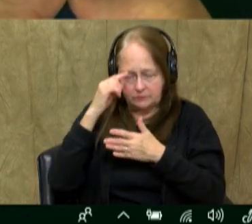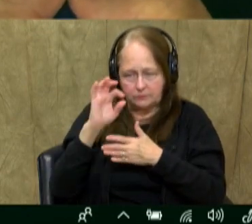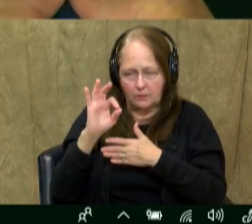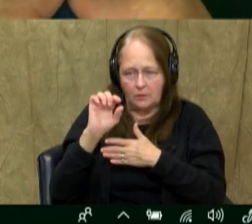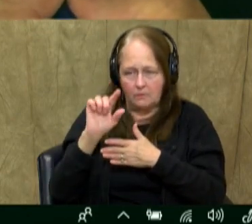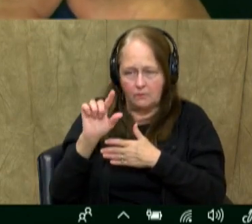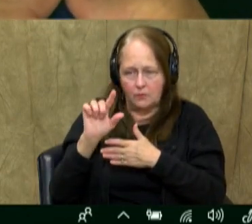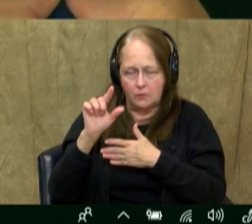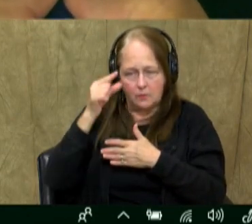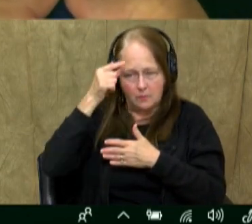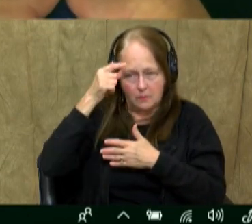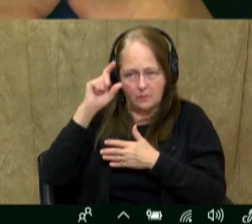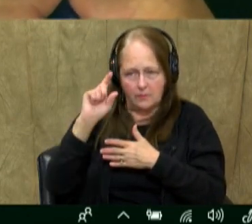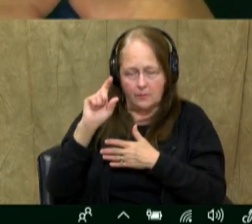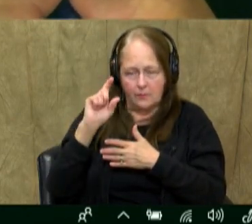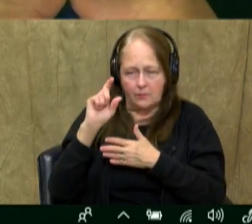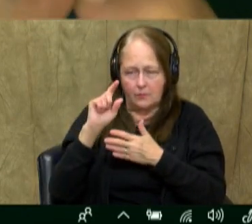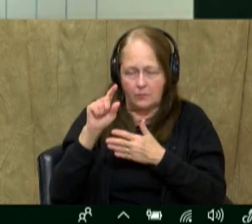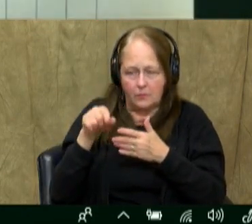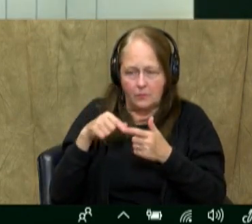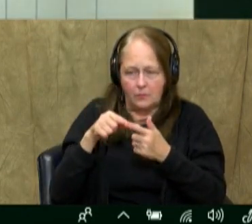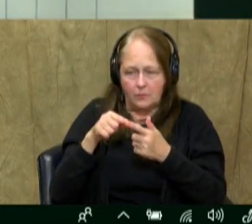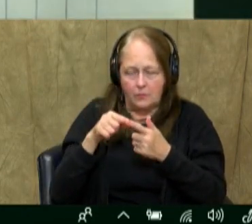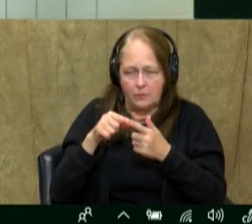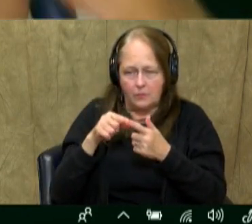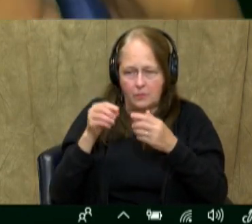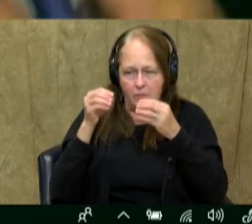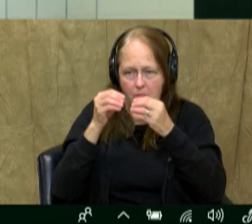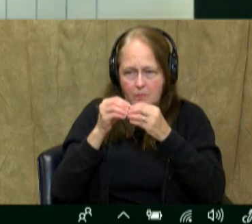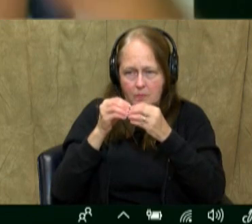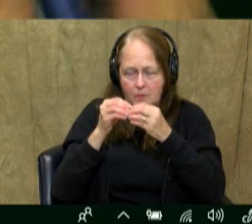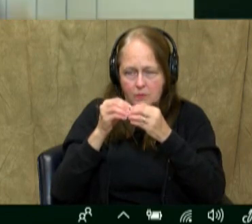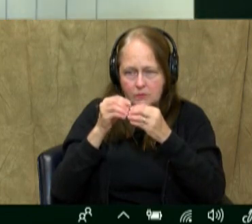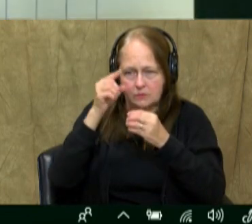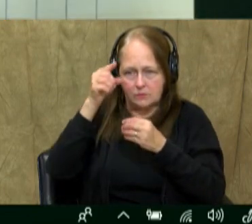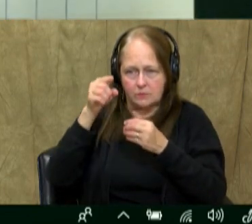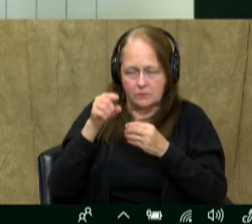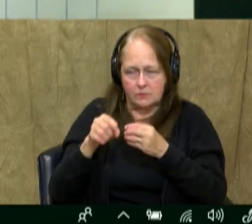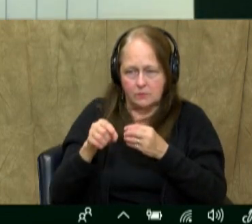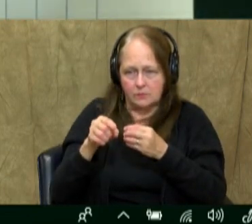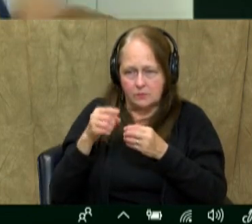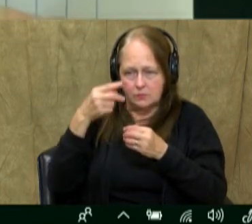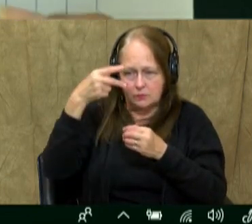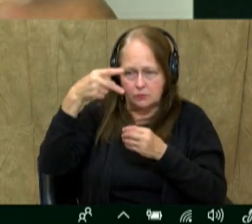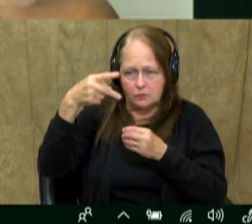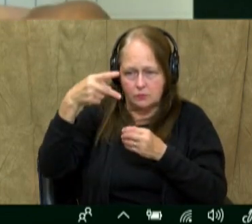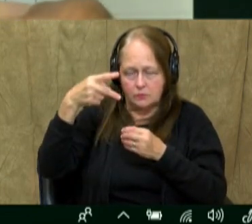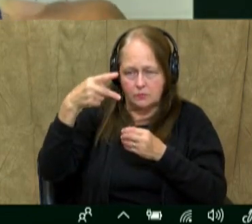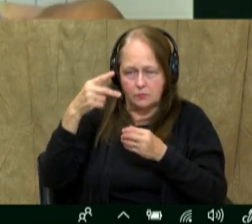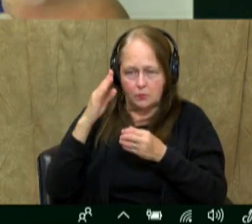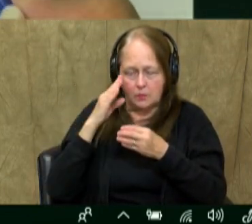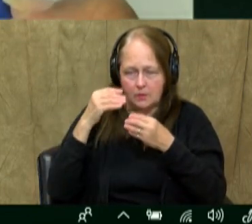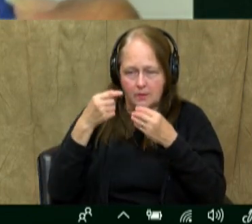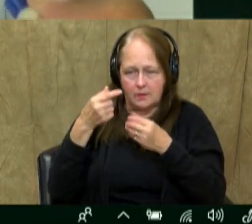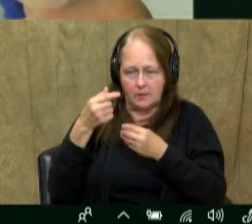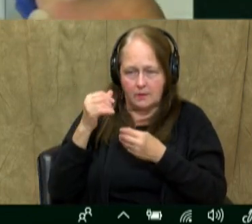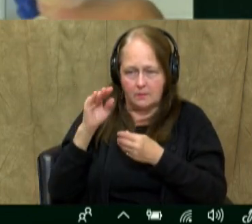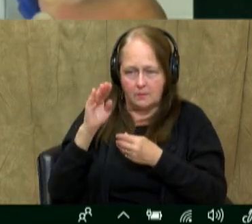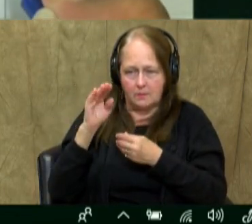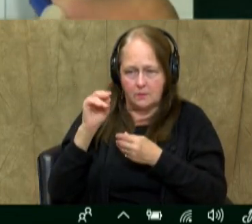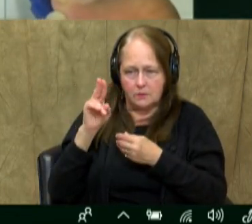moon, then it's only logical that we're going to see most of the lit portion at these two. And those are going to be your gibbous